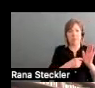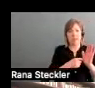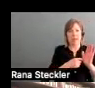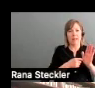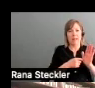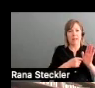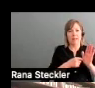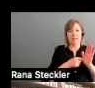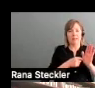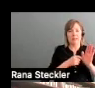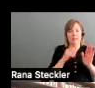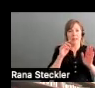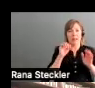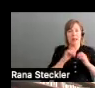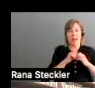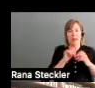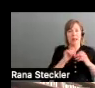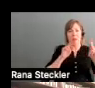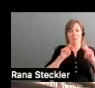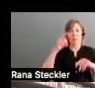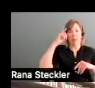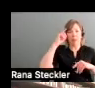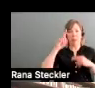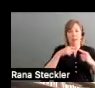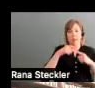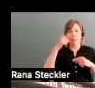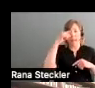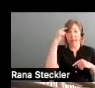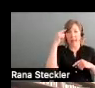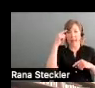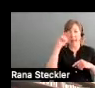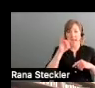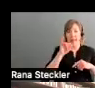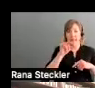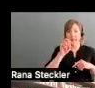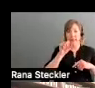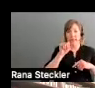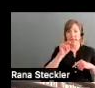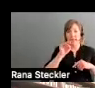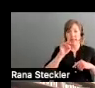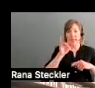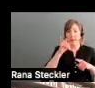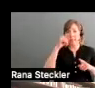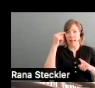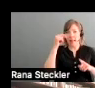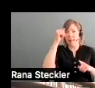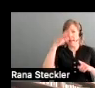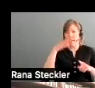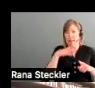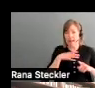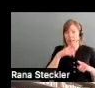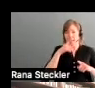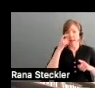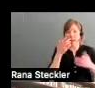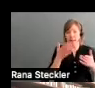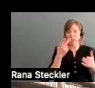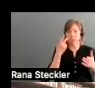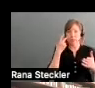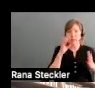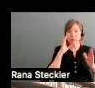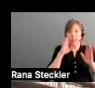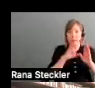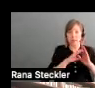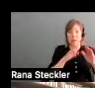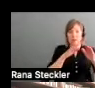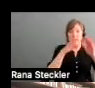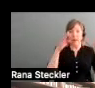the prevailing thought about Black insanity, particularly Black male insanity, because you have here them being